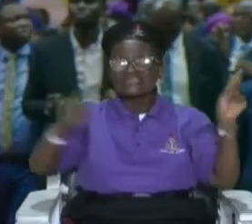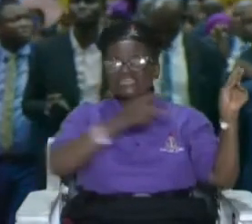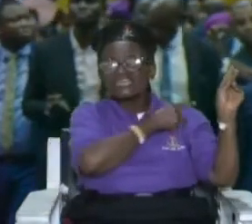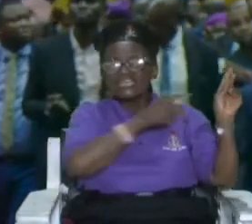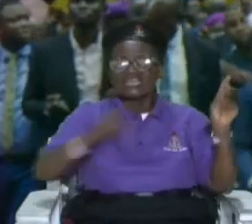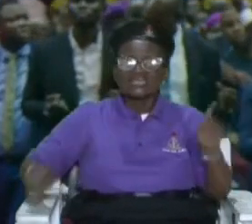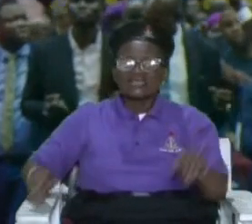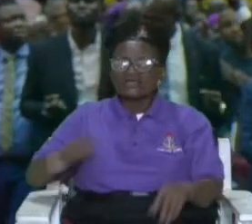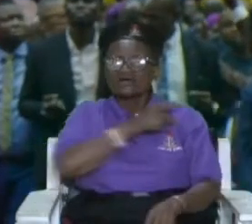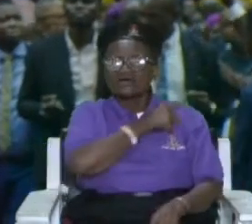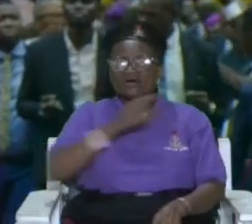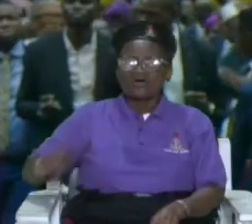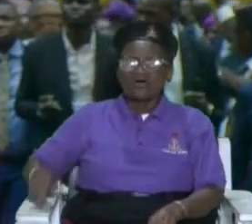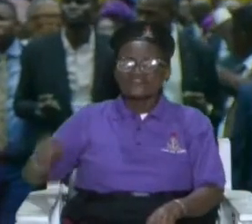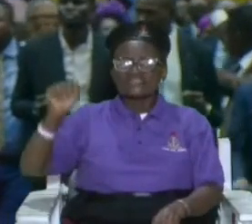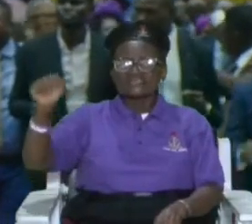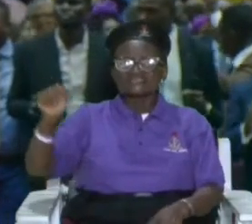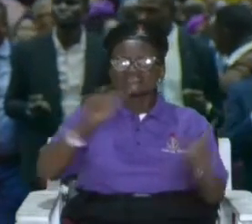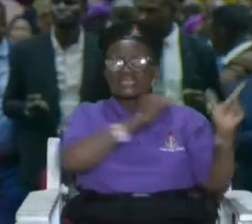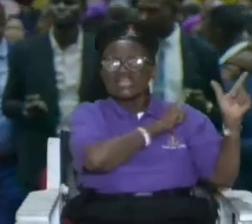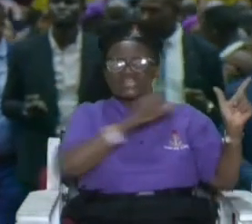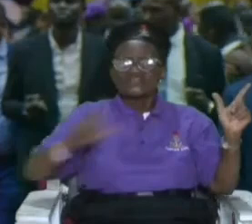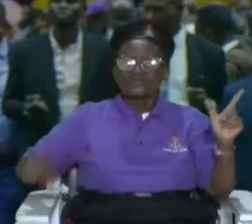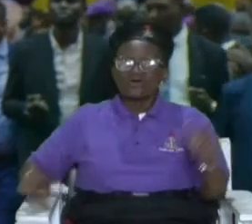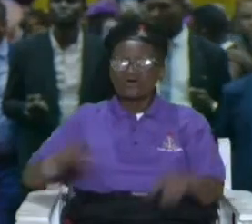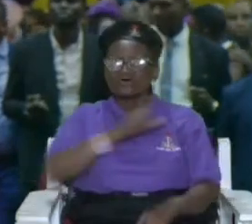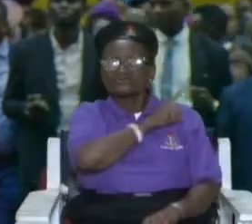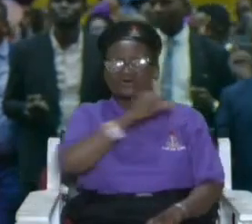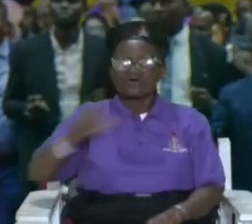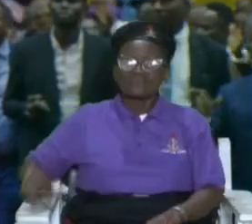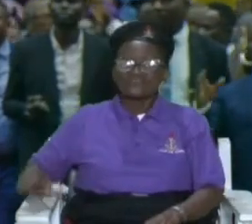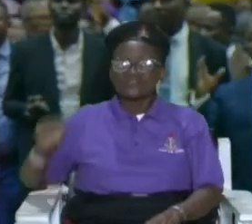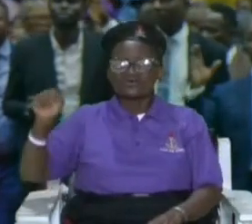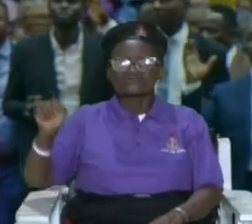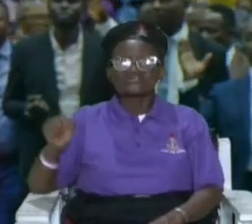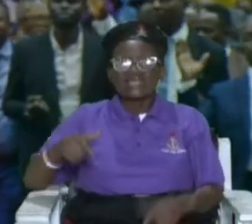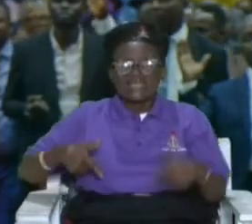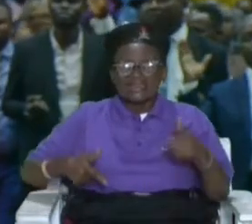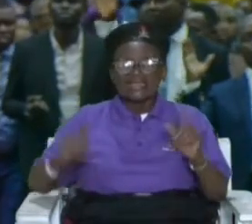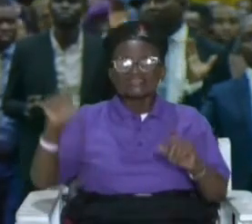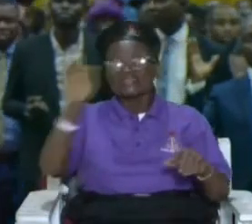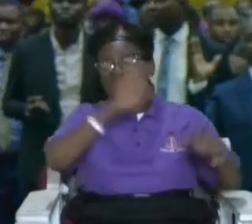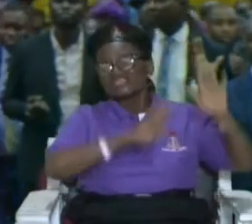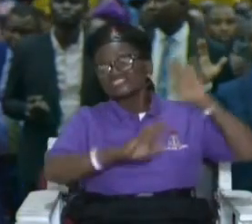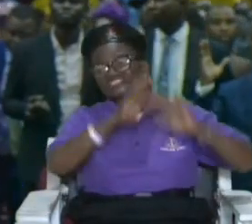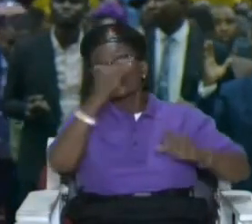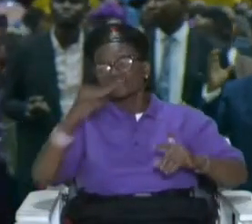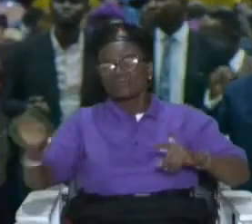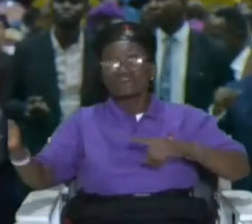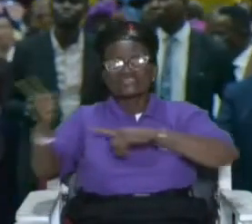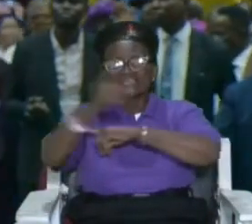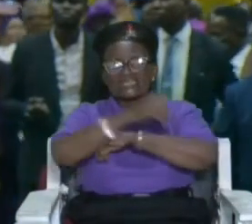Lord of Lords, bless the Ancient of Days, give him glory,